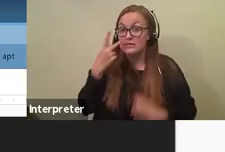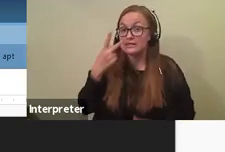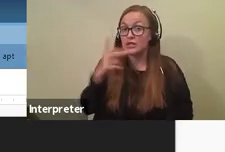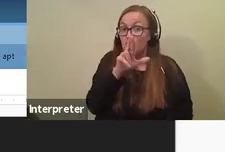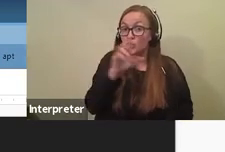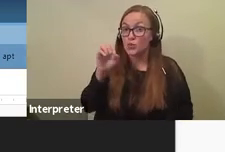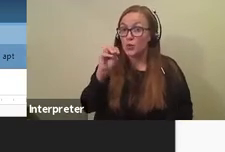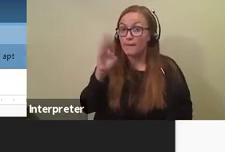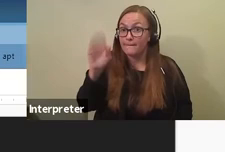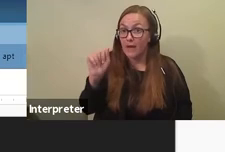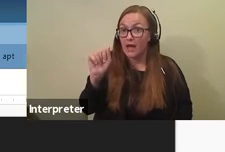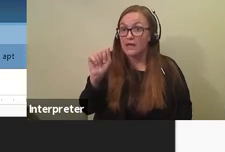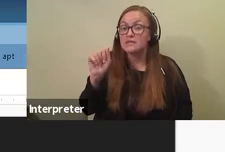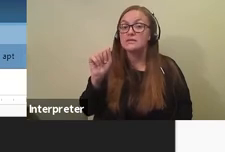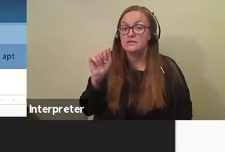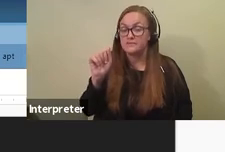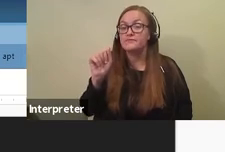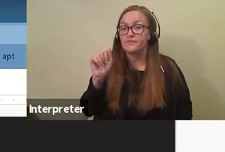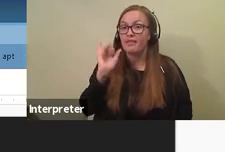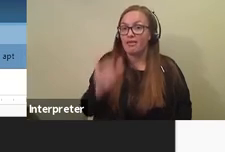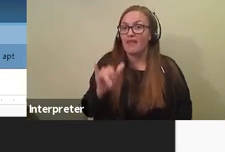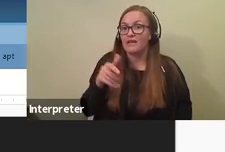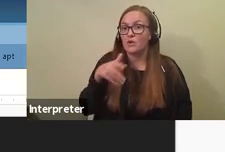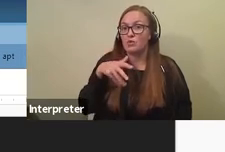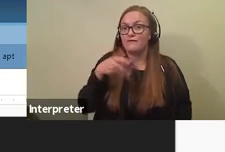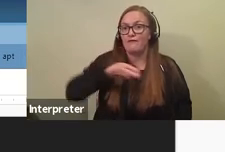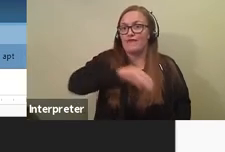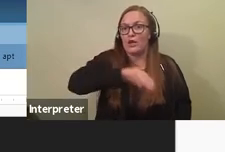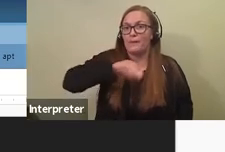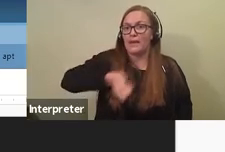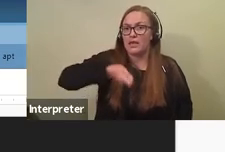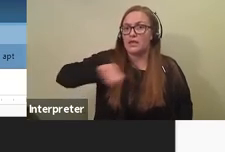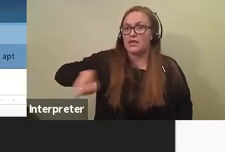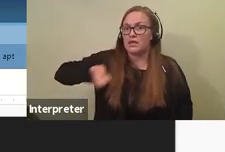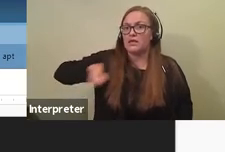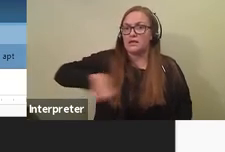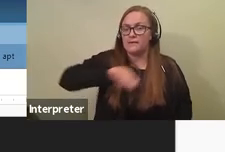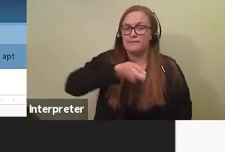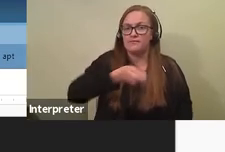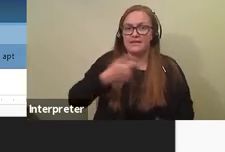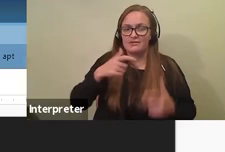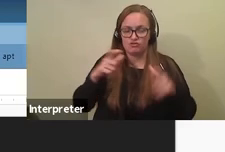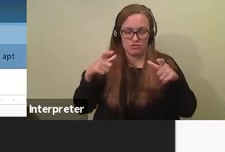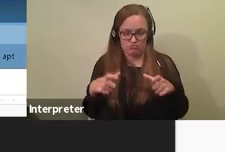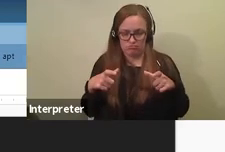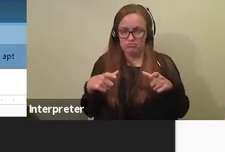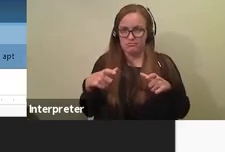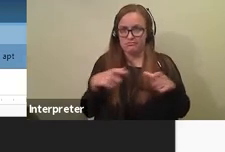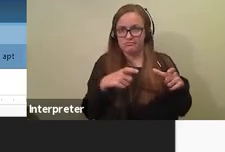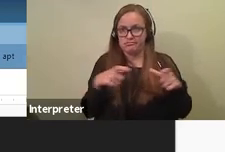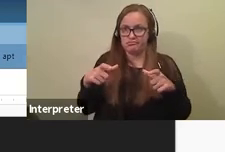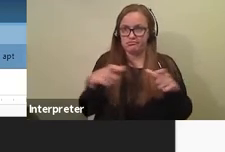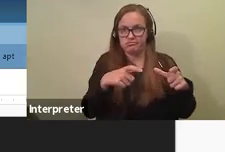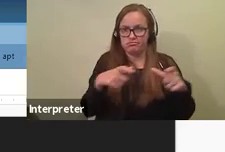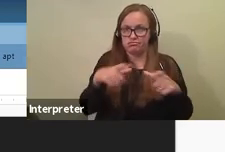vacuum cleaner robot called a Roomba, manufactured by iRobot. And it consists of just like a circular robot that drives around the floor,